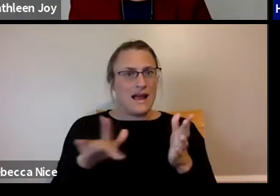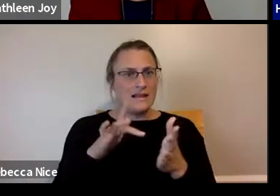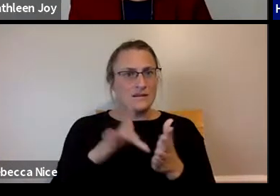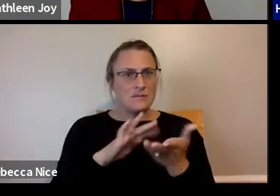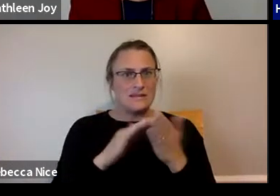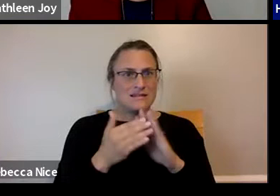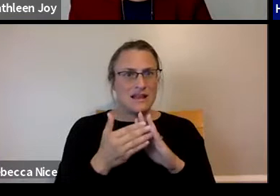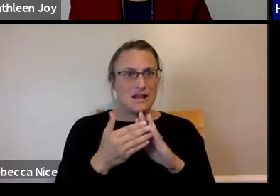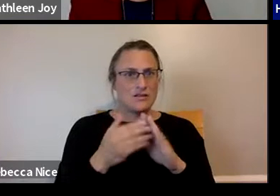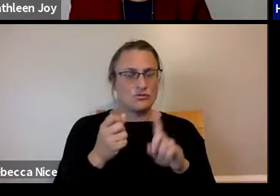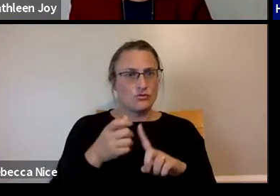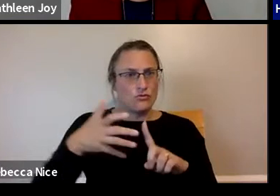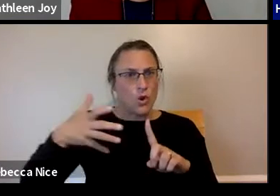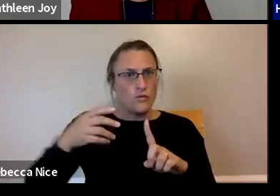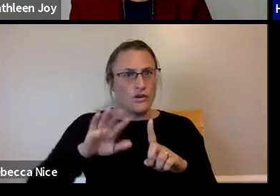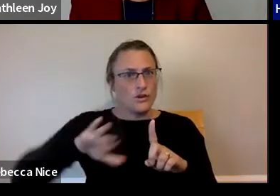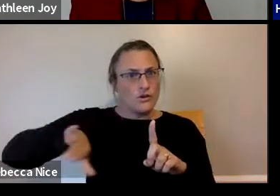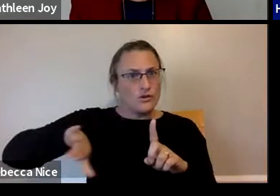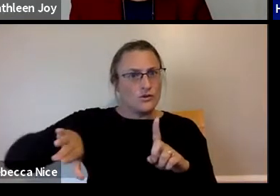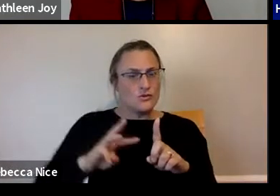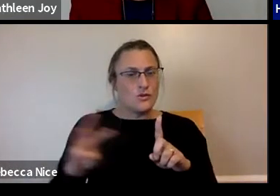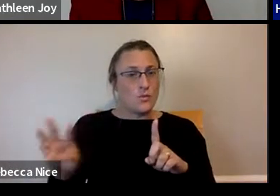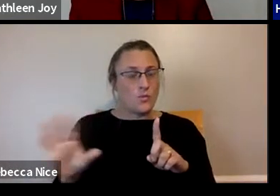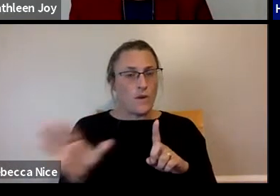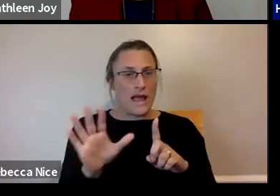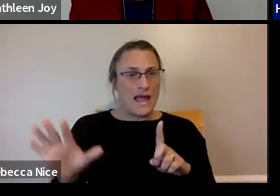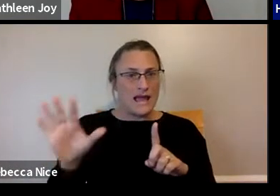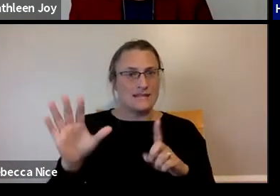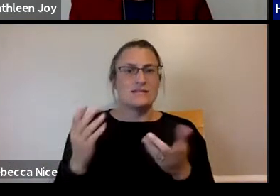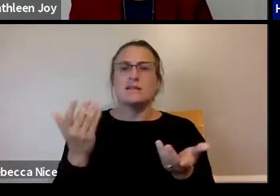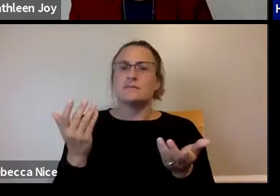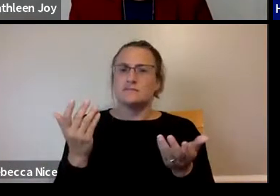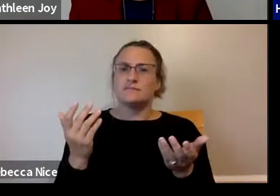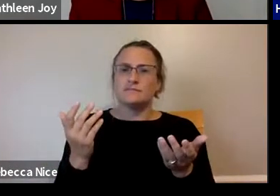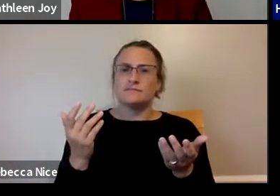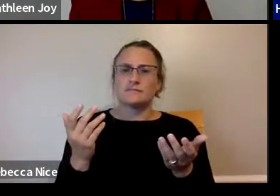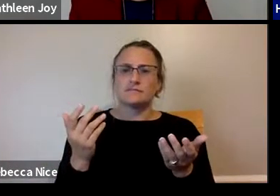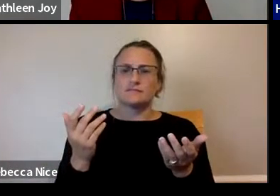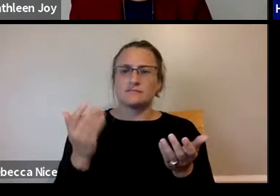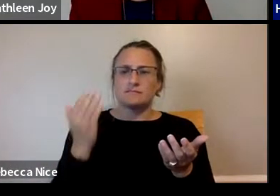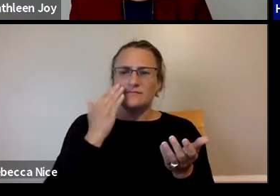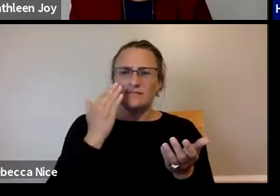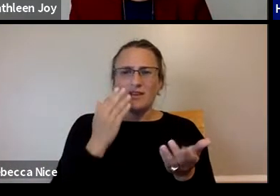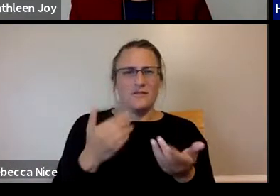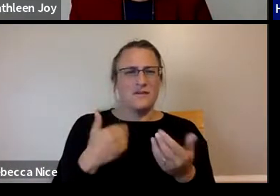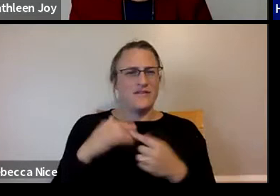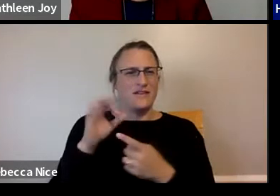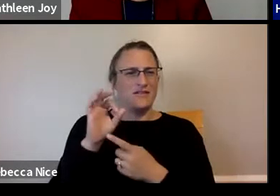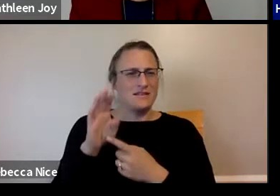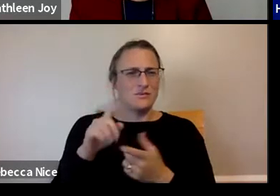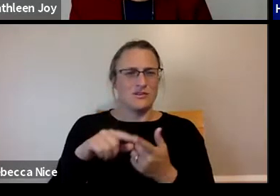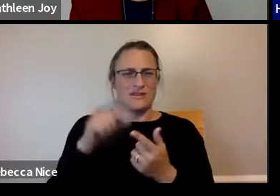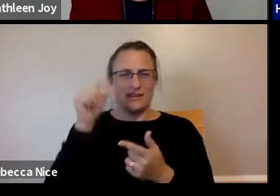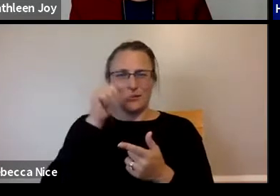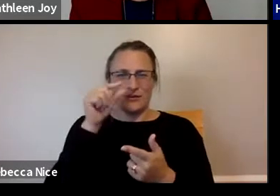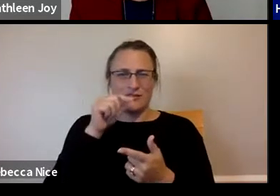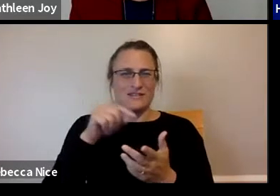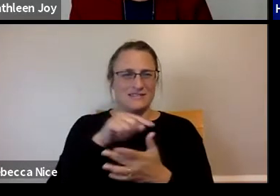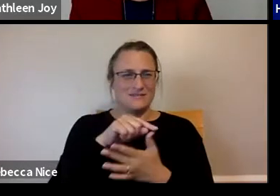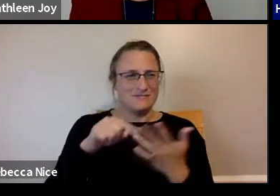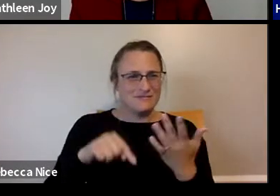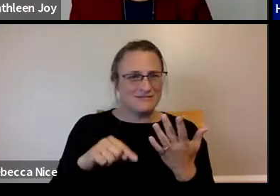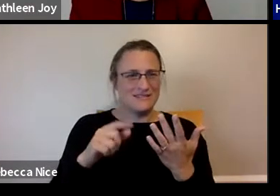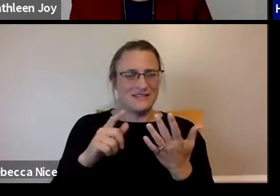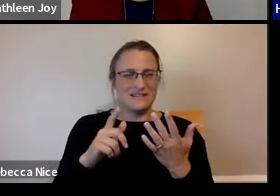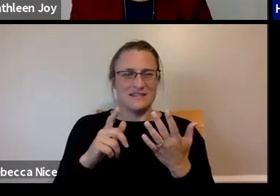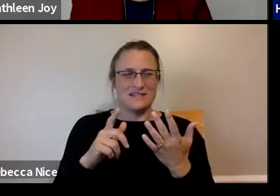to the west of Penn Station, where we now have Facebook, we now have Google, and of course the new growth further